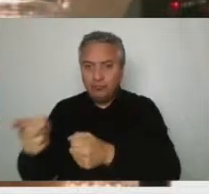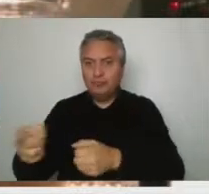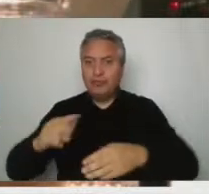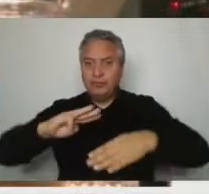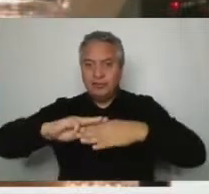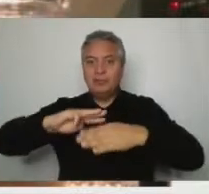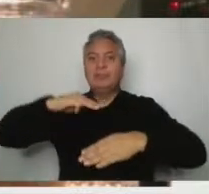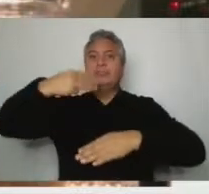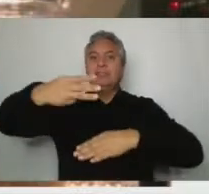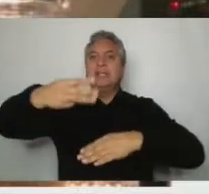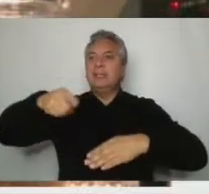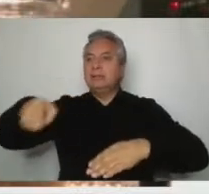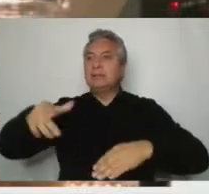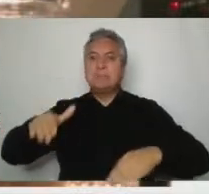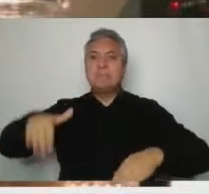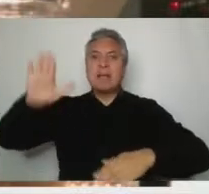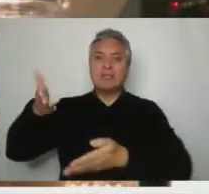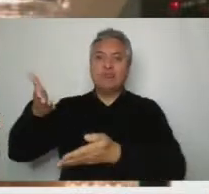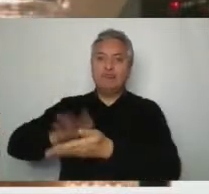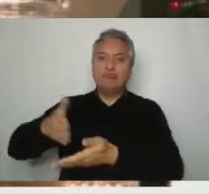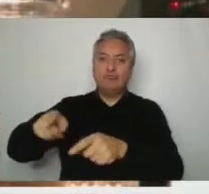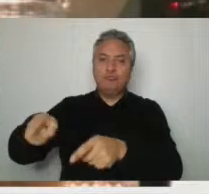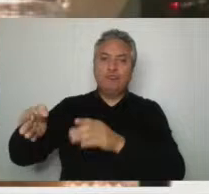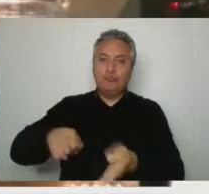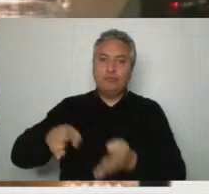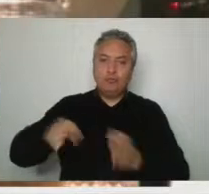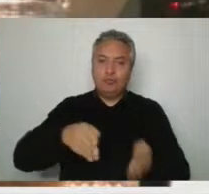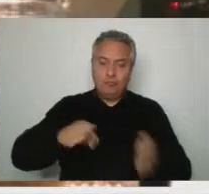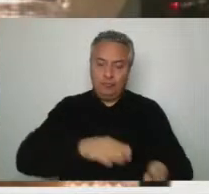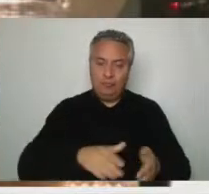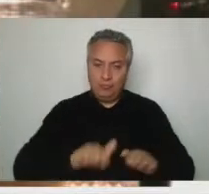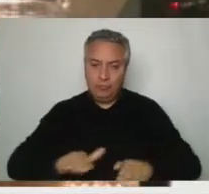child mortality than the privileged sector.